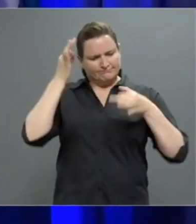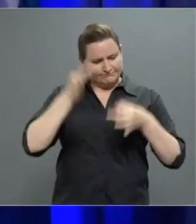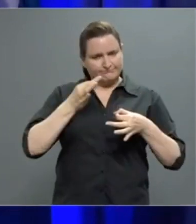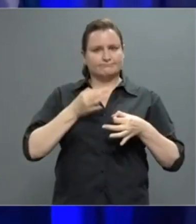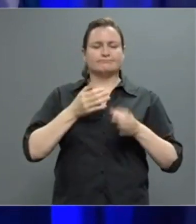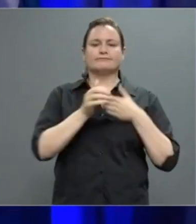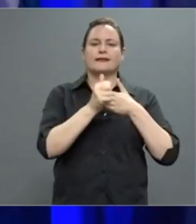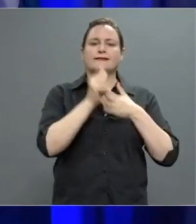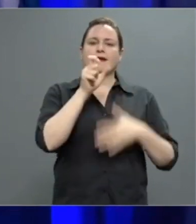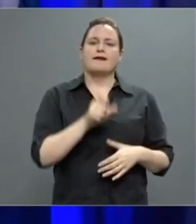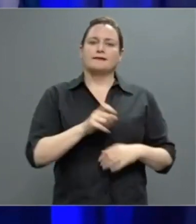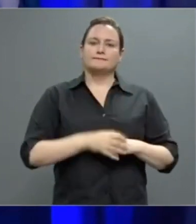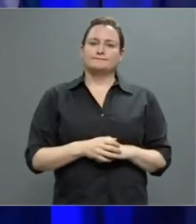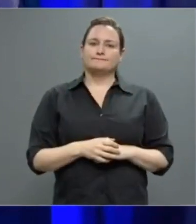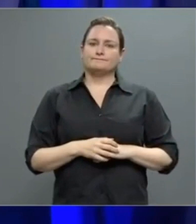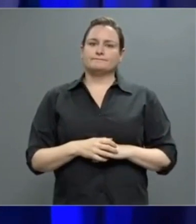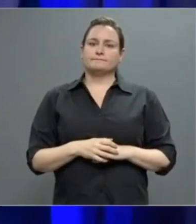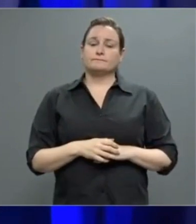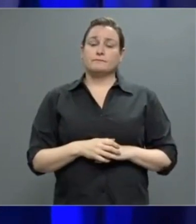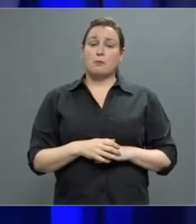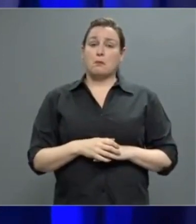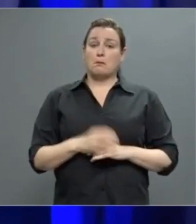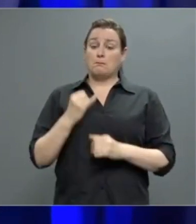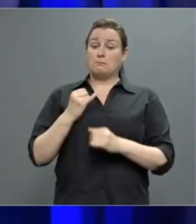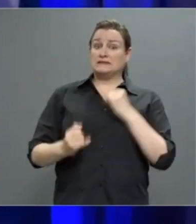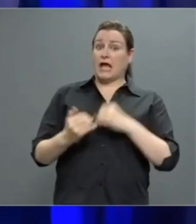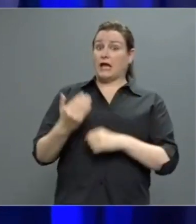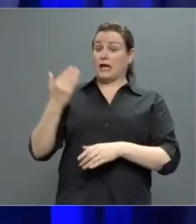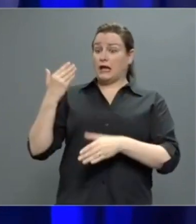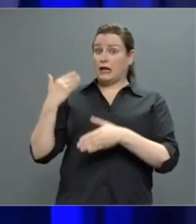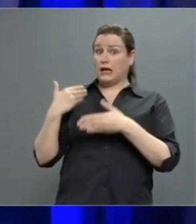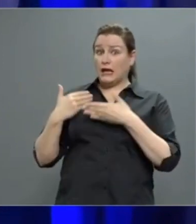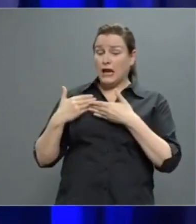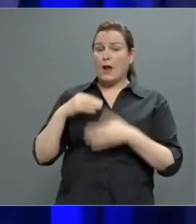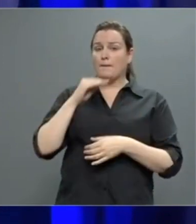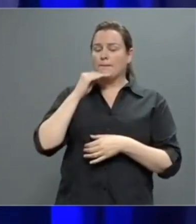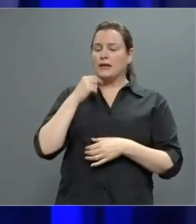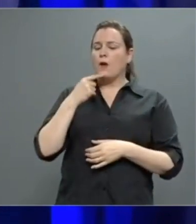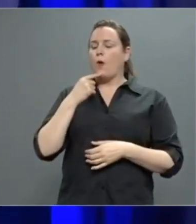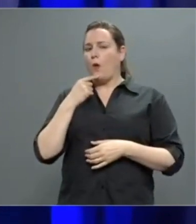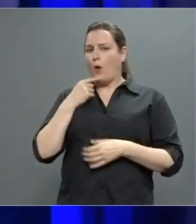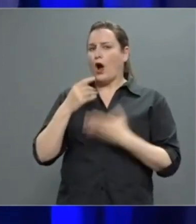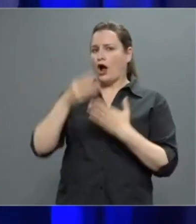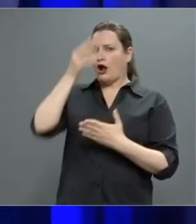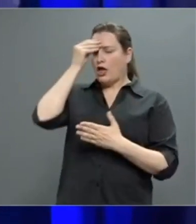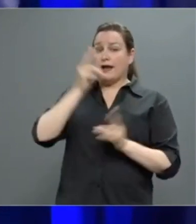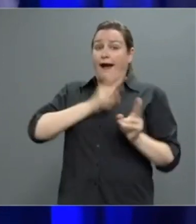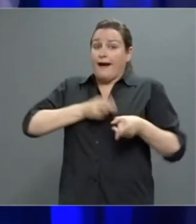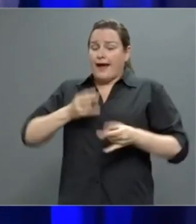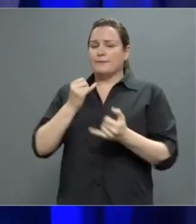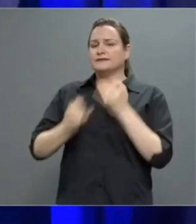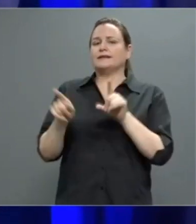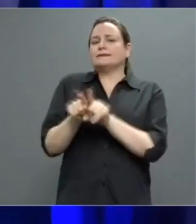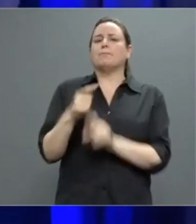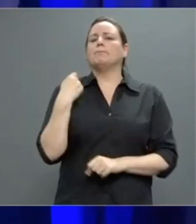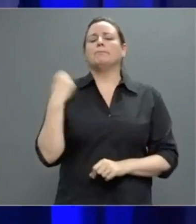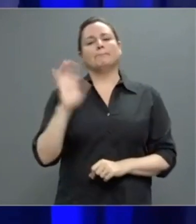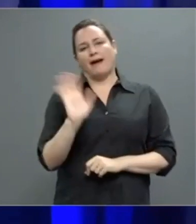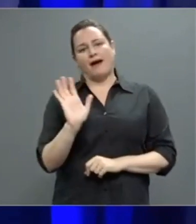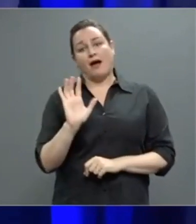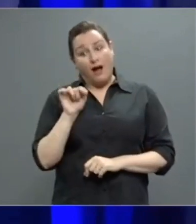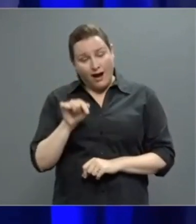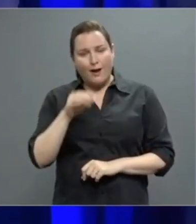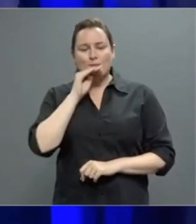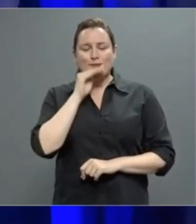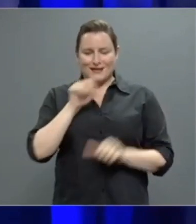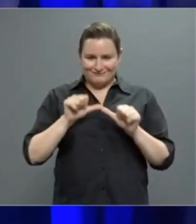Fortunately, mistakes don't have to be fatal, provided we learn the lessons from them. And over this past year, we've embarked on an exciting journey